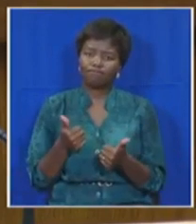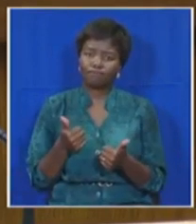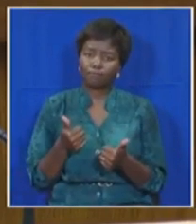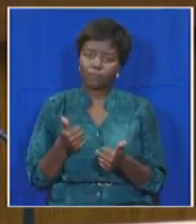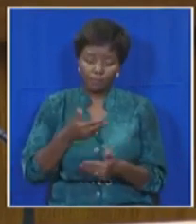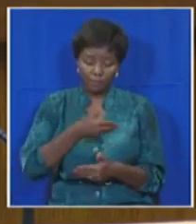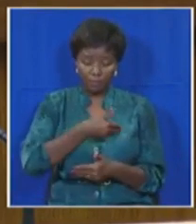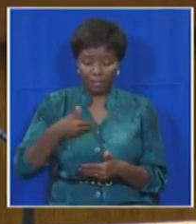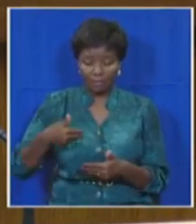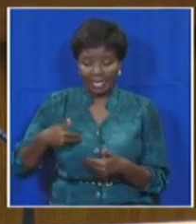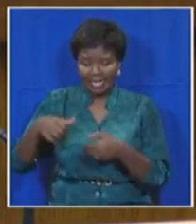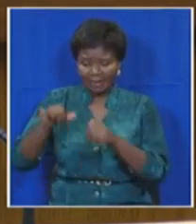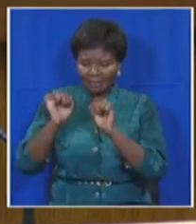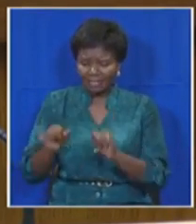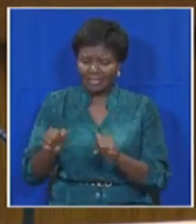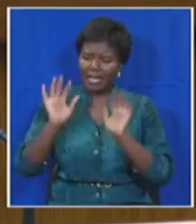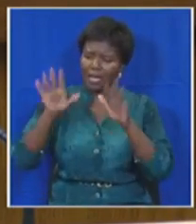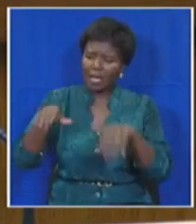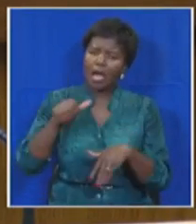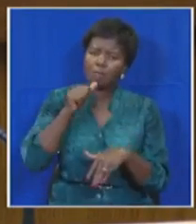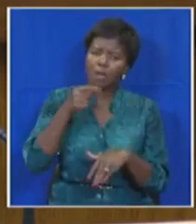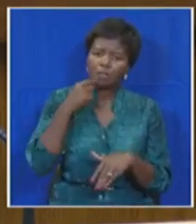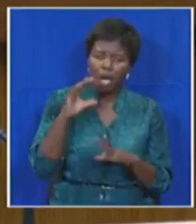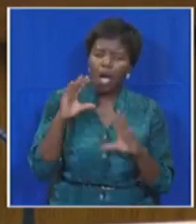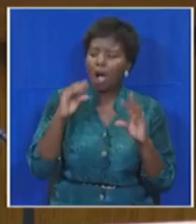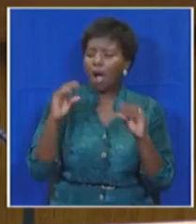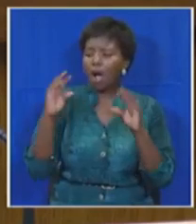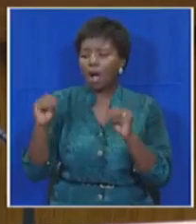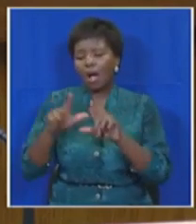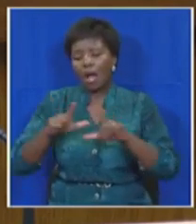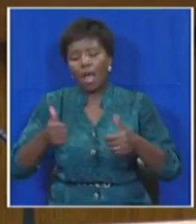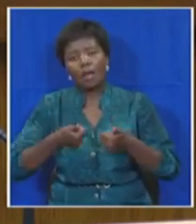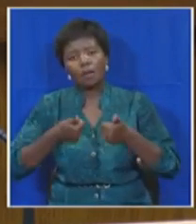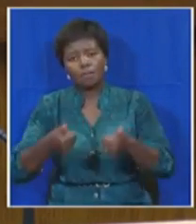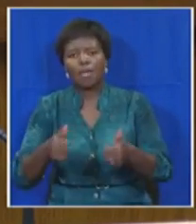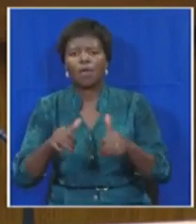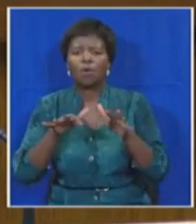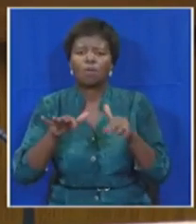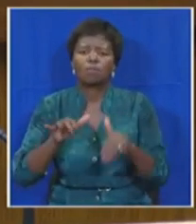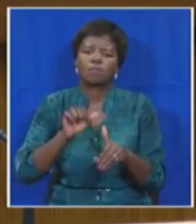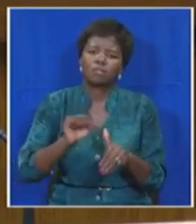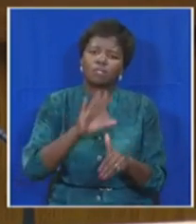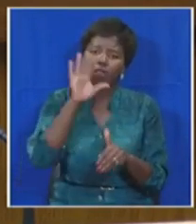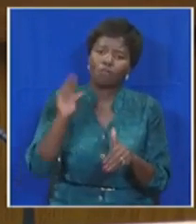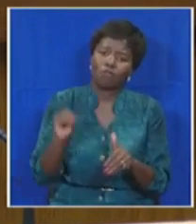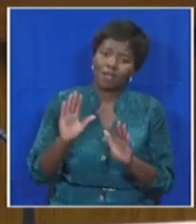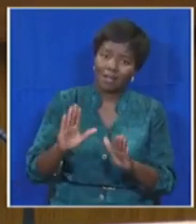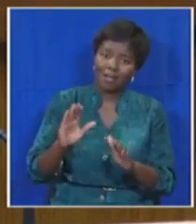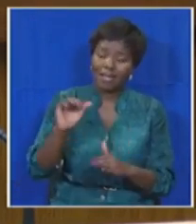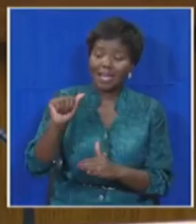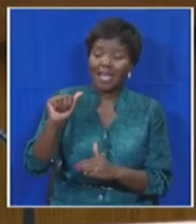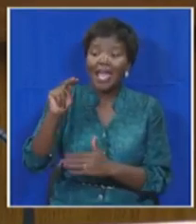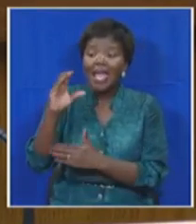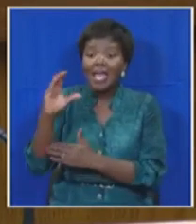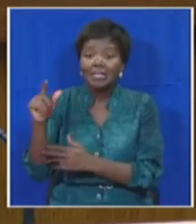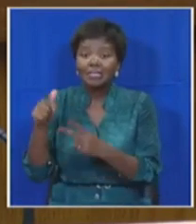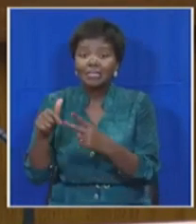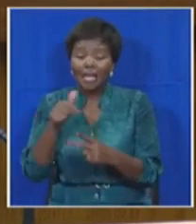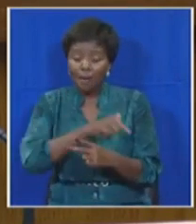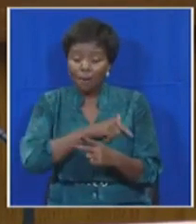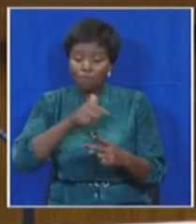the bravado about returning the land to the people of South Africa, the ANC and President